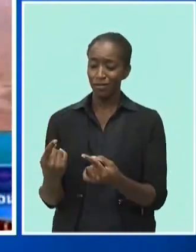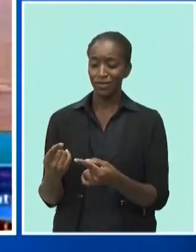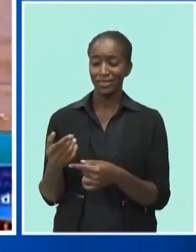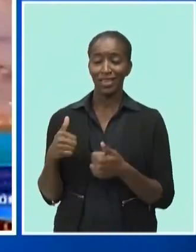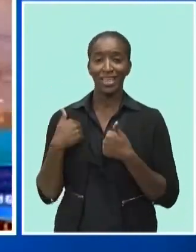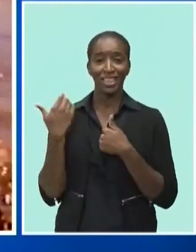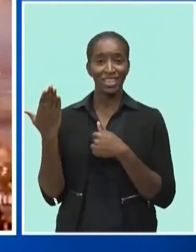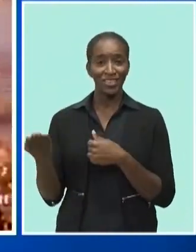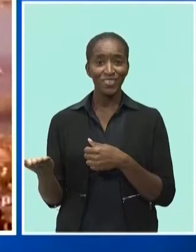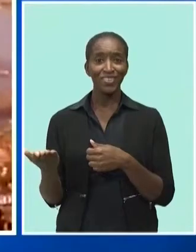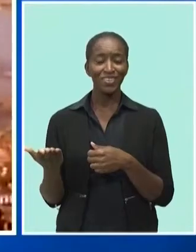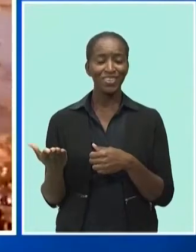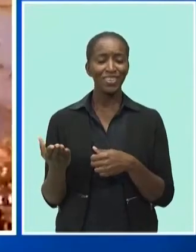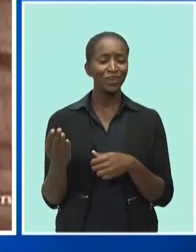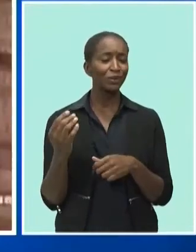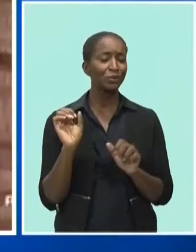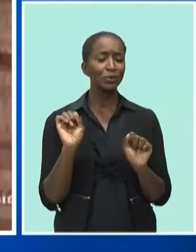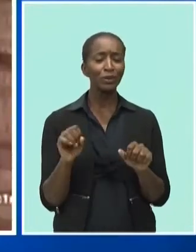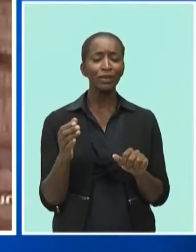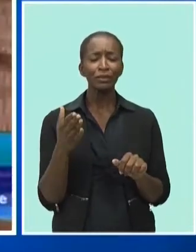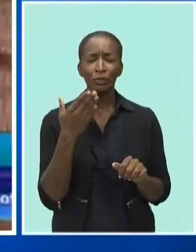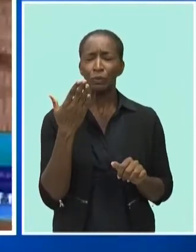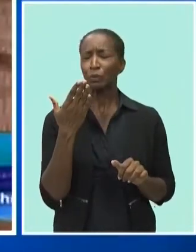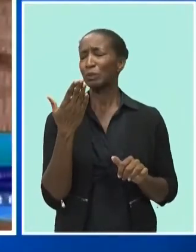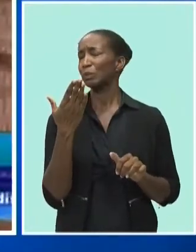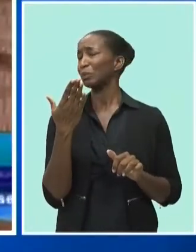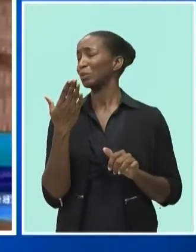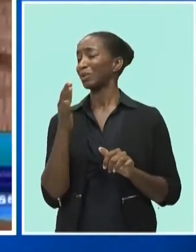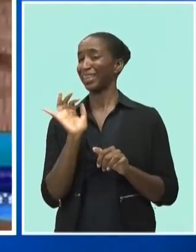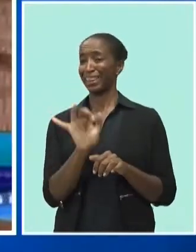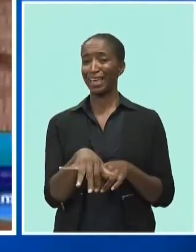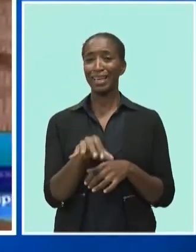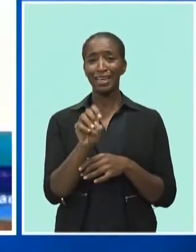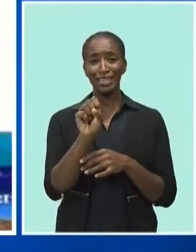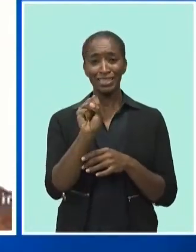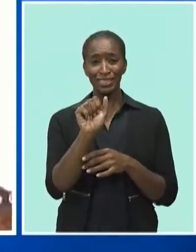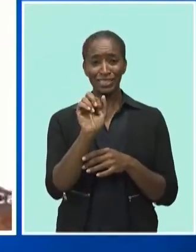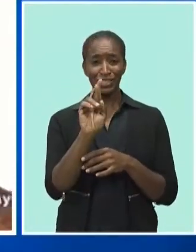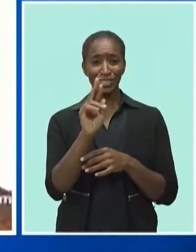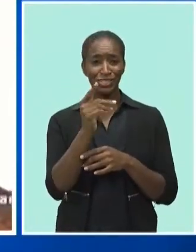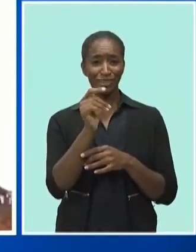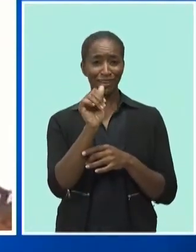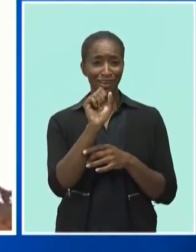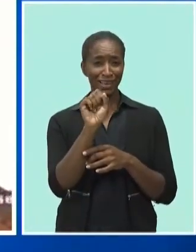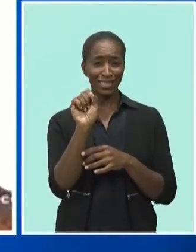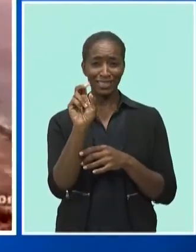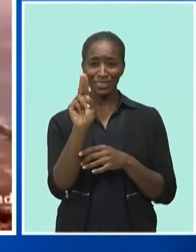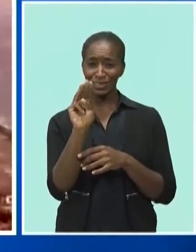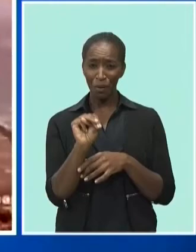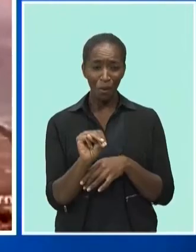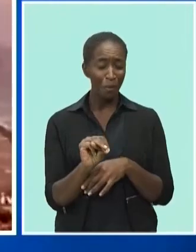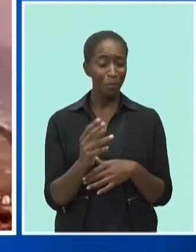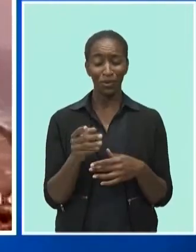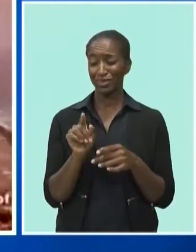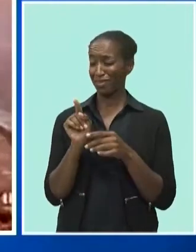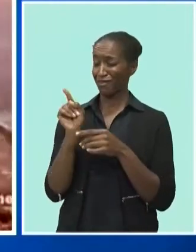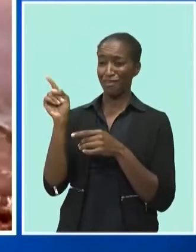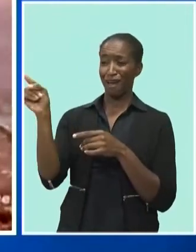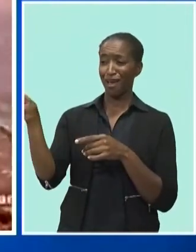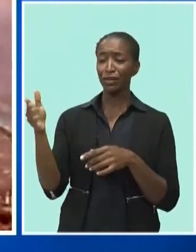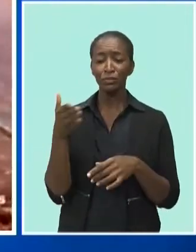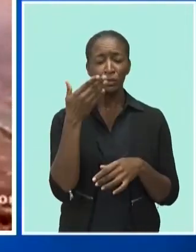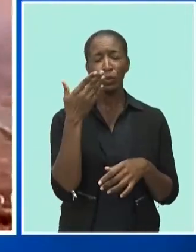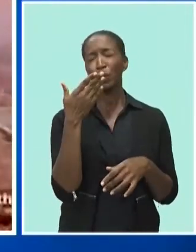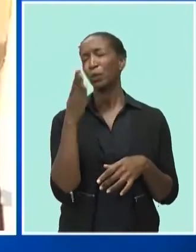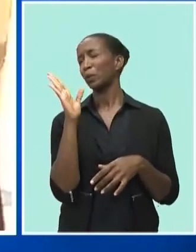recent waves of sargassum. Because you can smell it all the way inland. John Morgan has fished all his life in Bordentown.